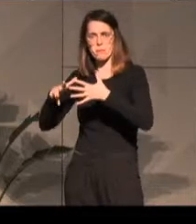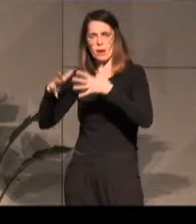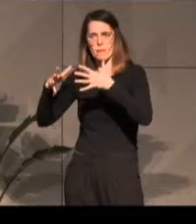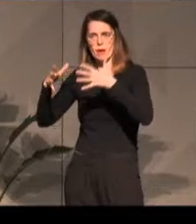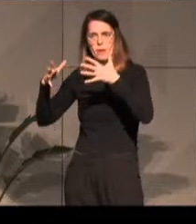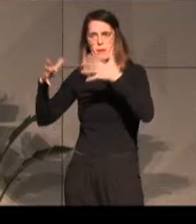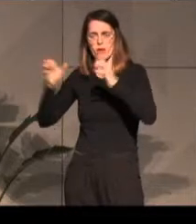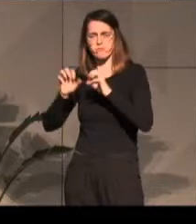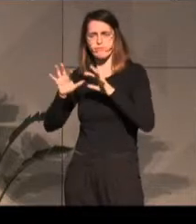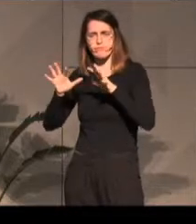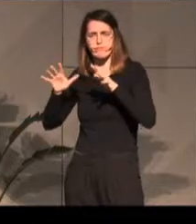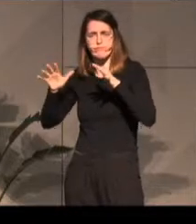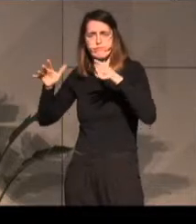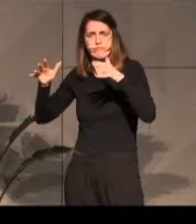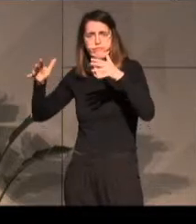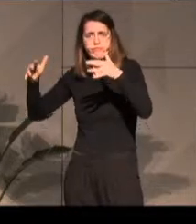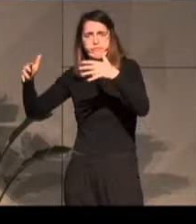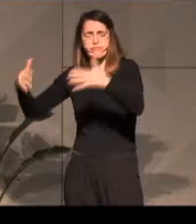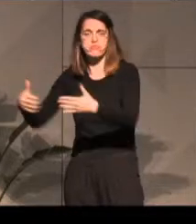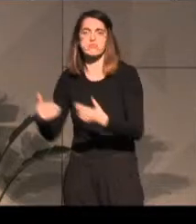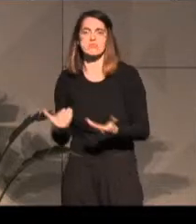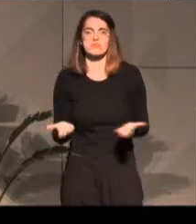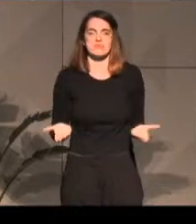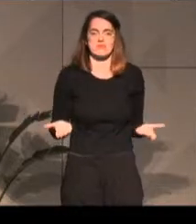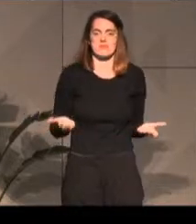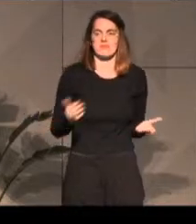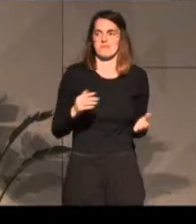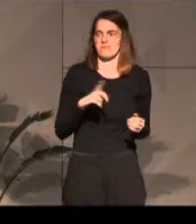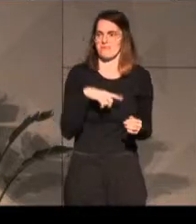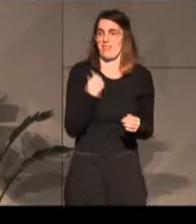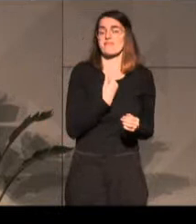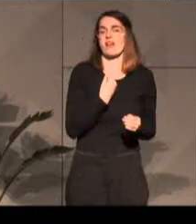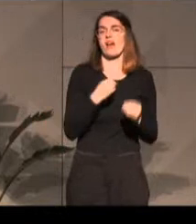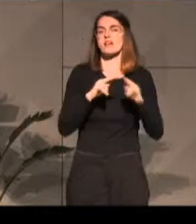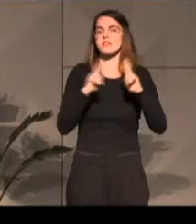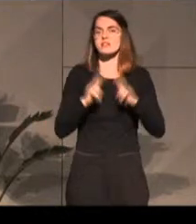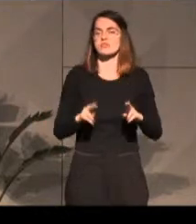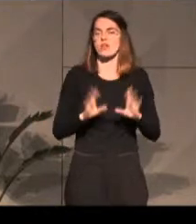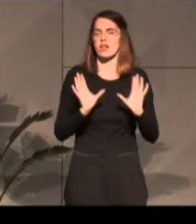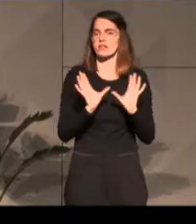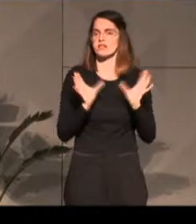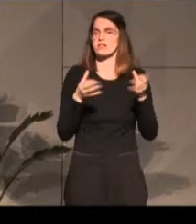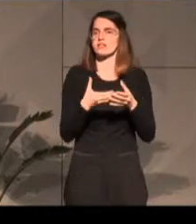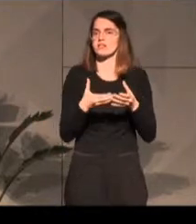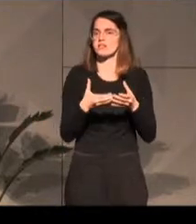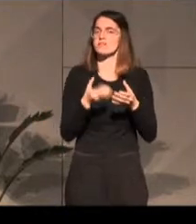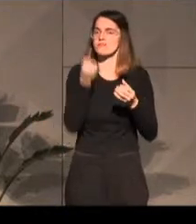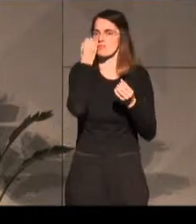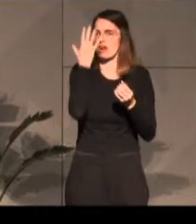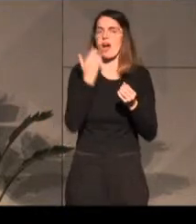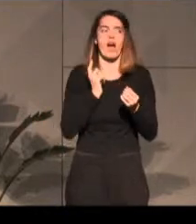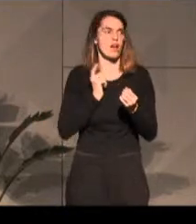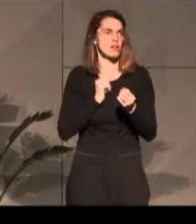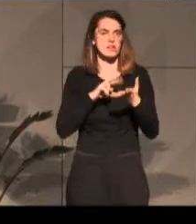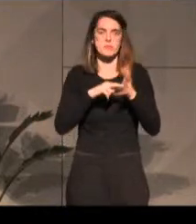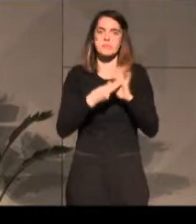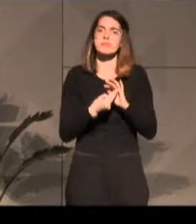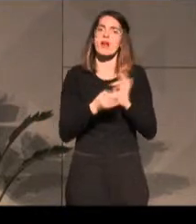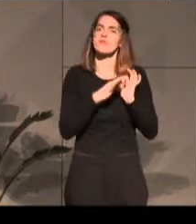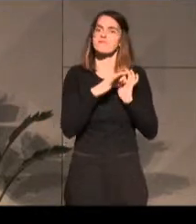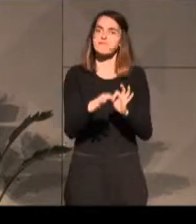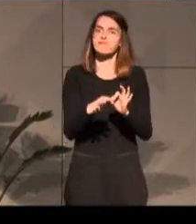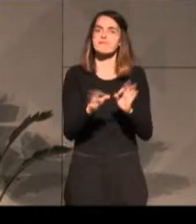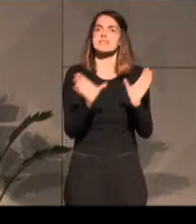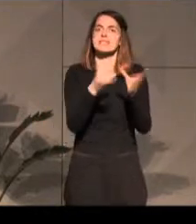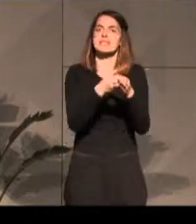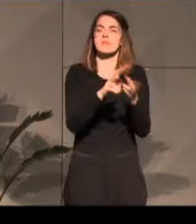hitting us like an ever-destroying weather, and it also affected us because we were an international